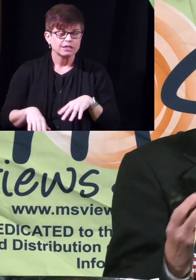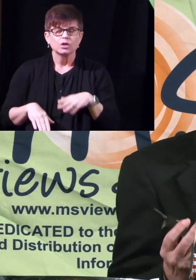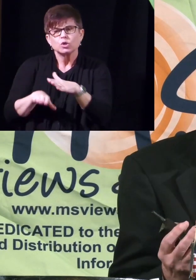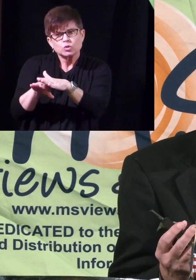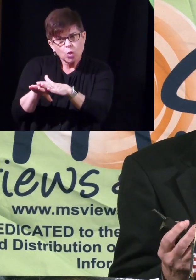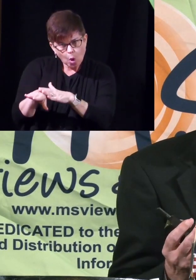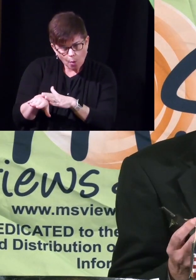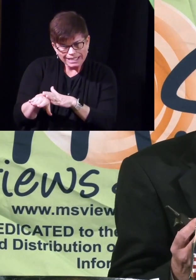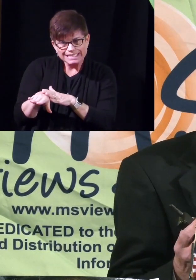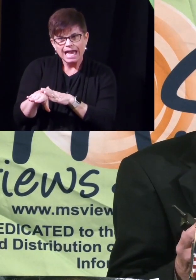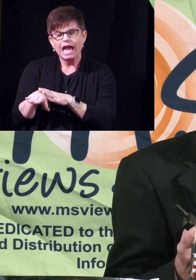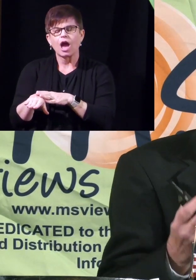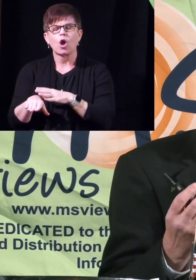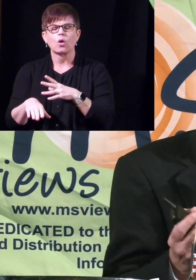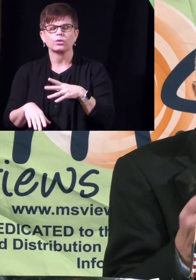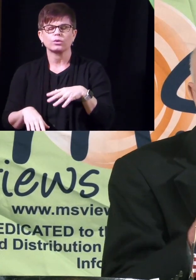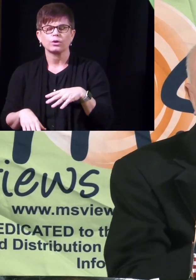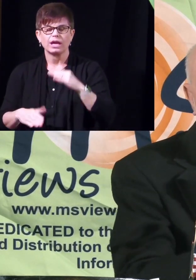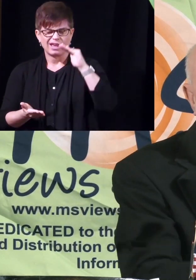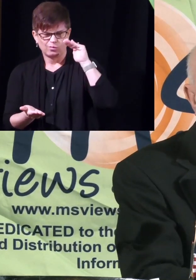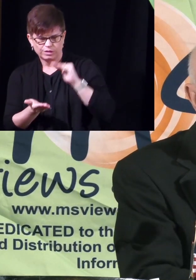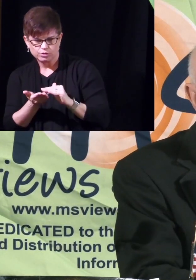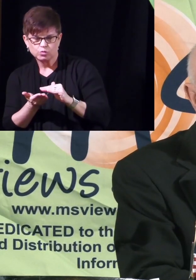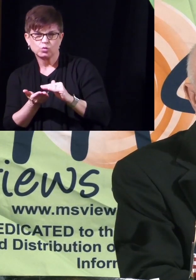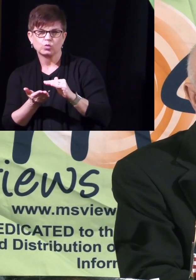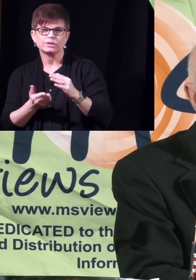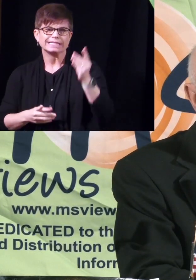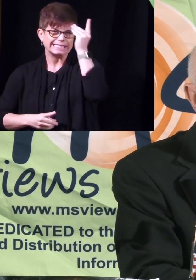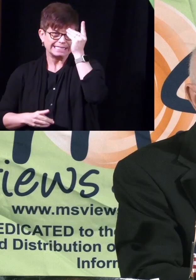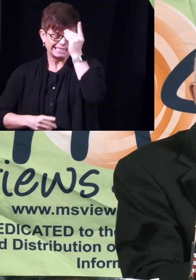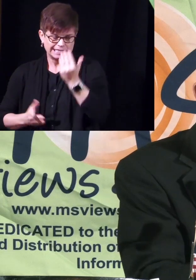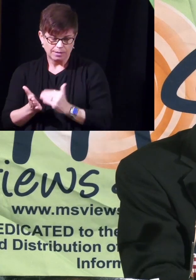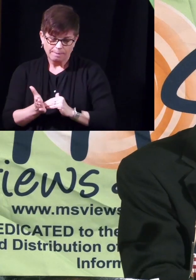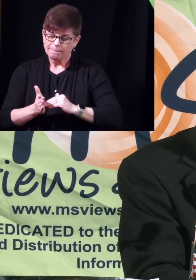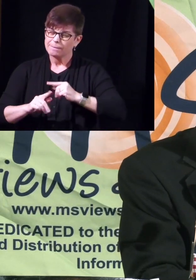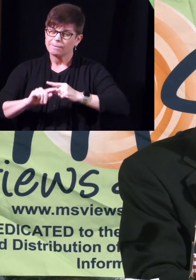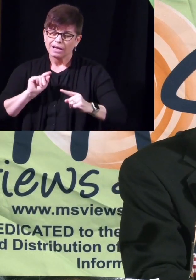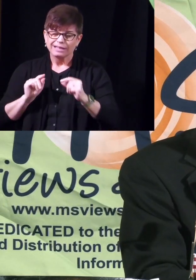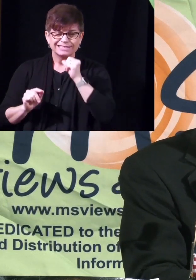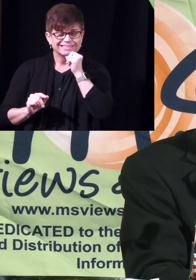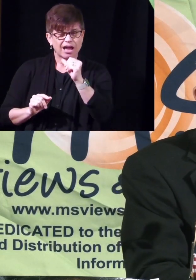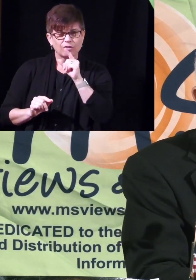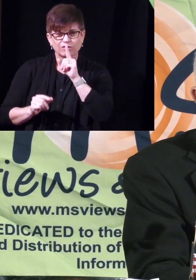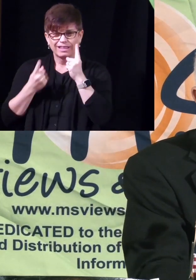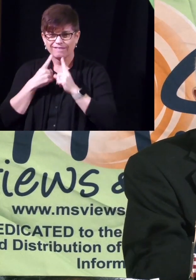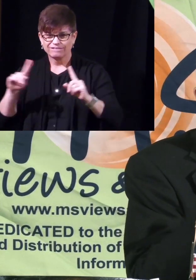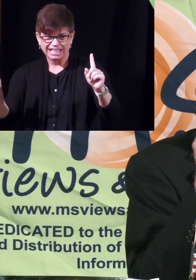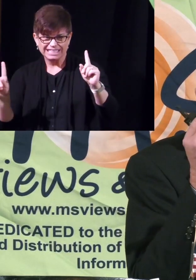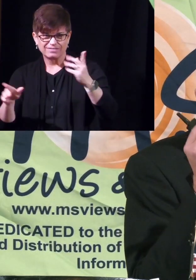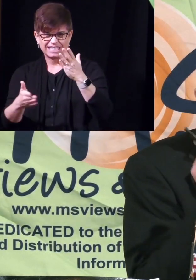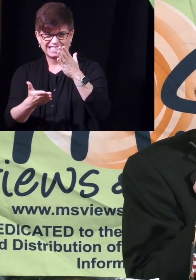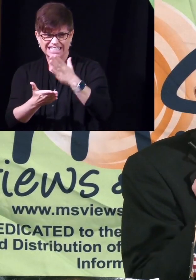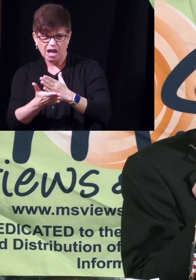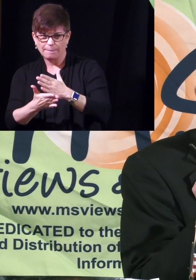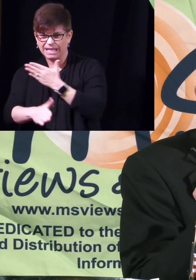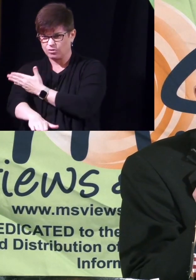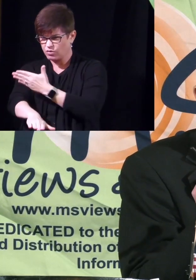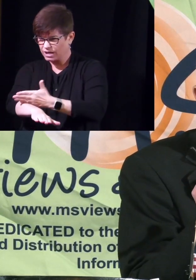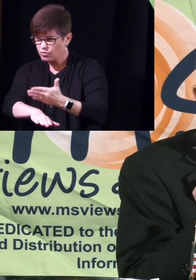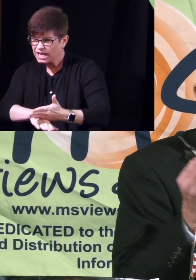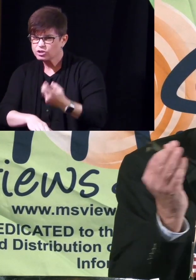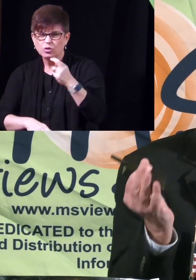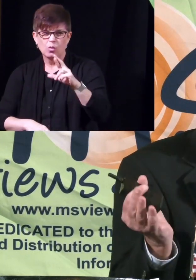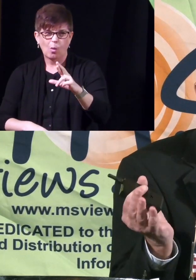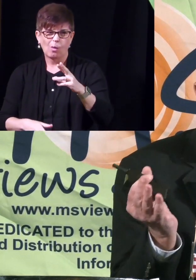and reducing relapses. But they're not as effective in stopping disability or progression. So when people have a